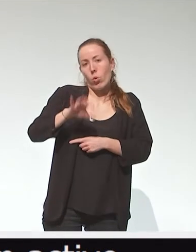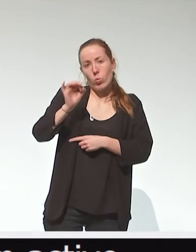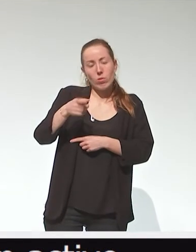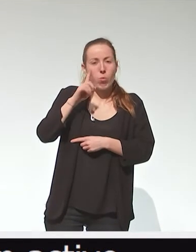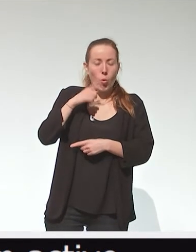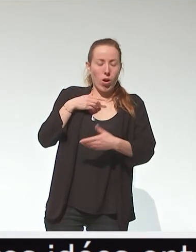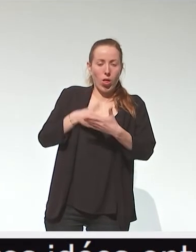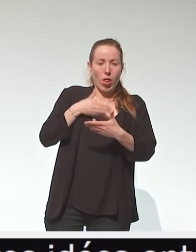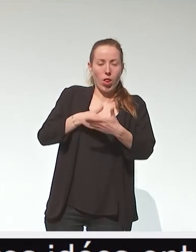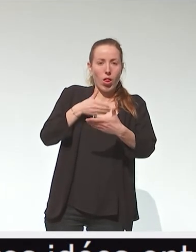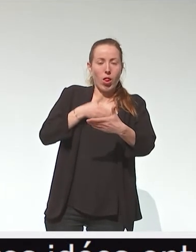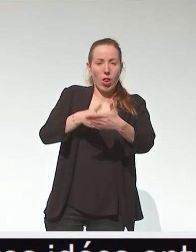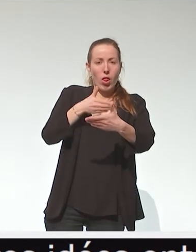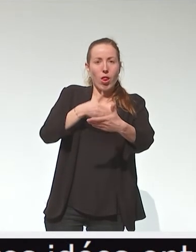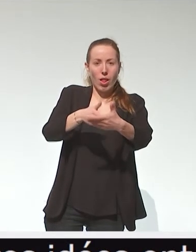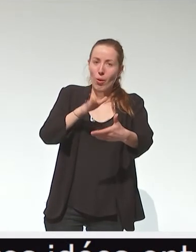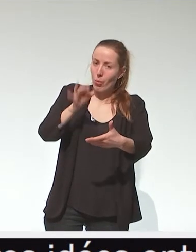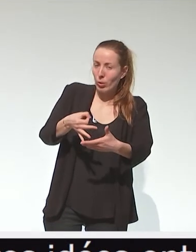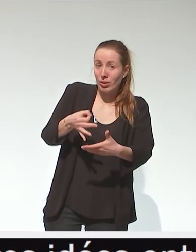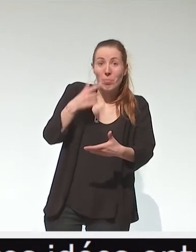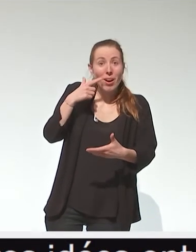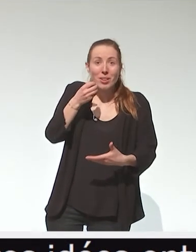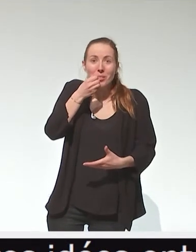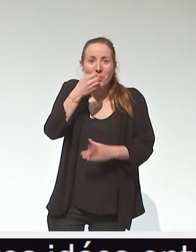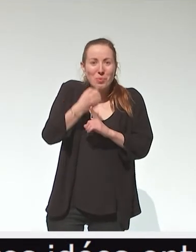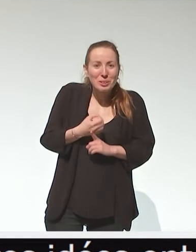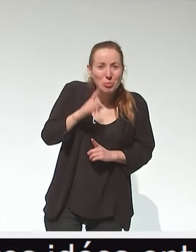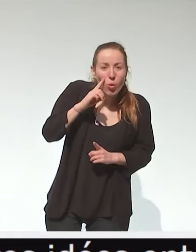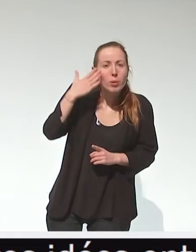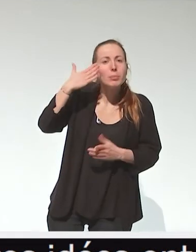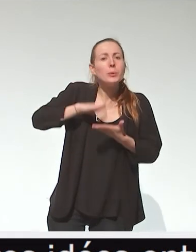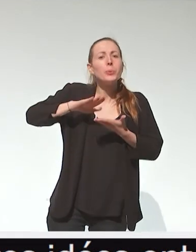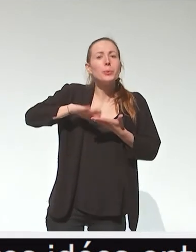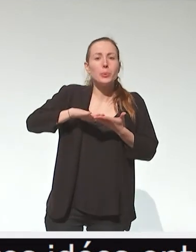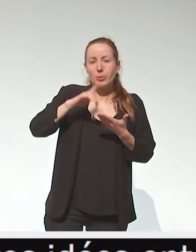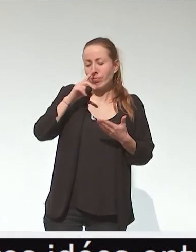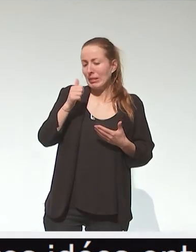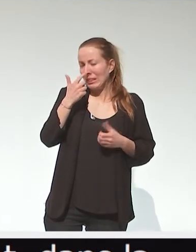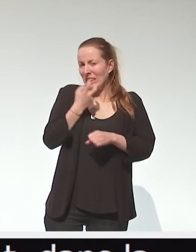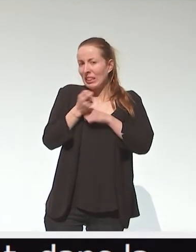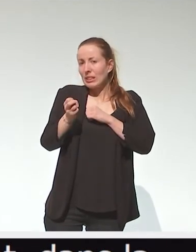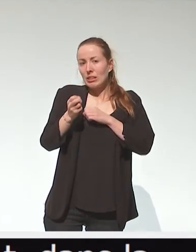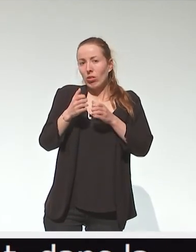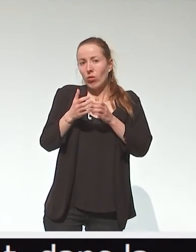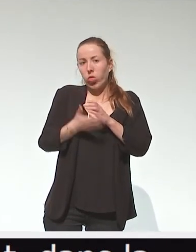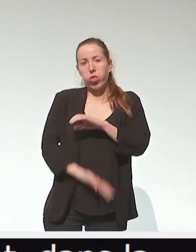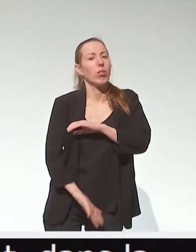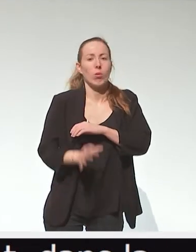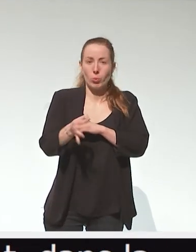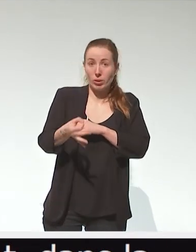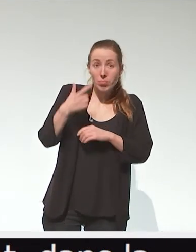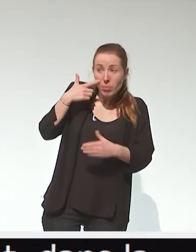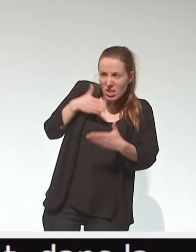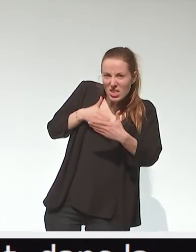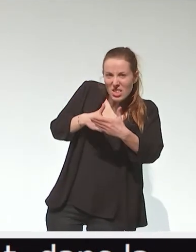1,000 obstacles, aren't they, that appear. But I suppose that's quite good, because when there are none, you can imagine nothing will fly.